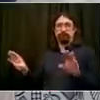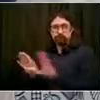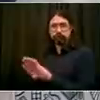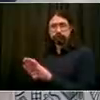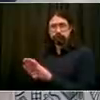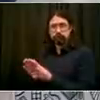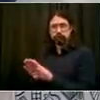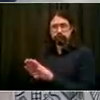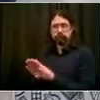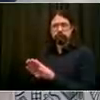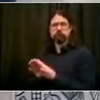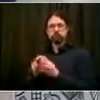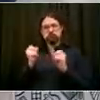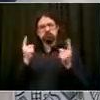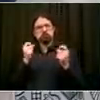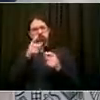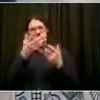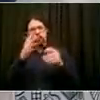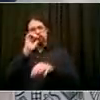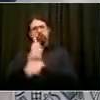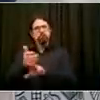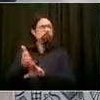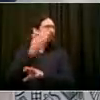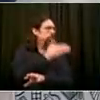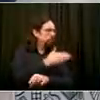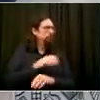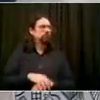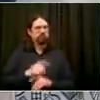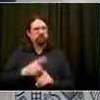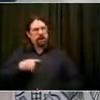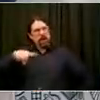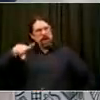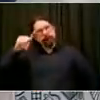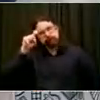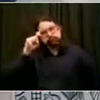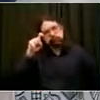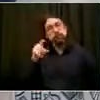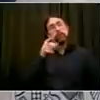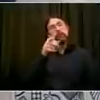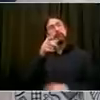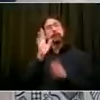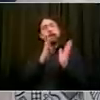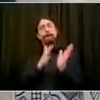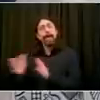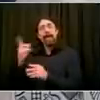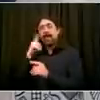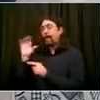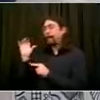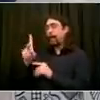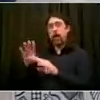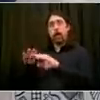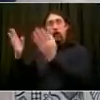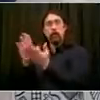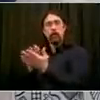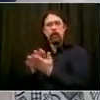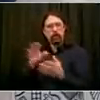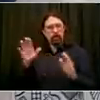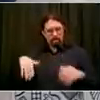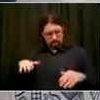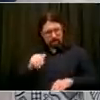conceivable action to avoid the closure to begin with. And that's where the focus has been, all the actions in terms of testing, public